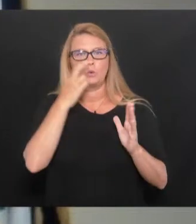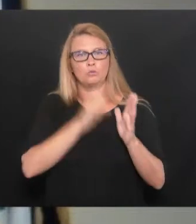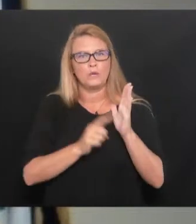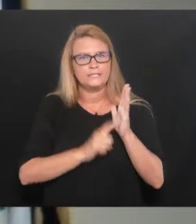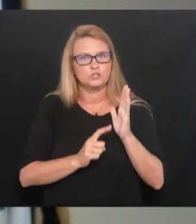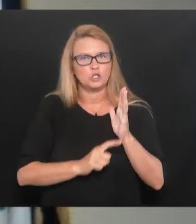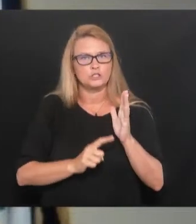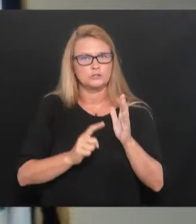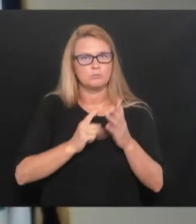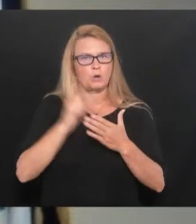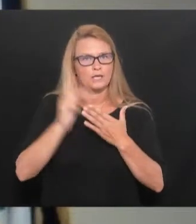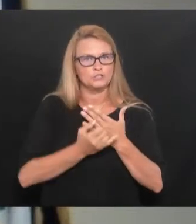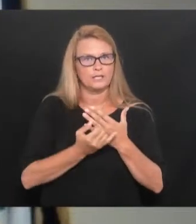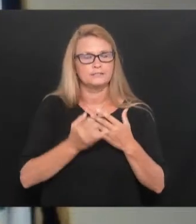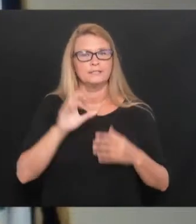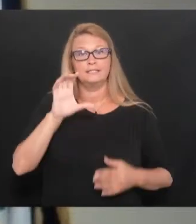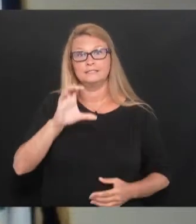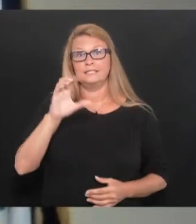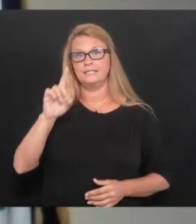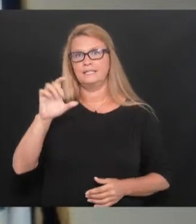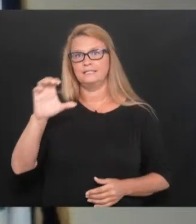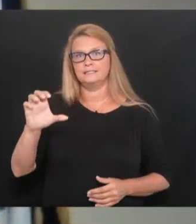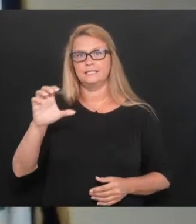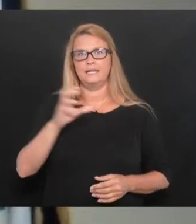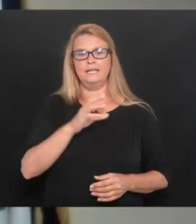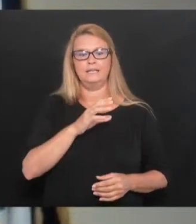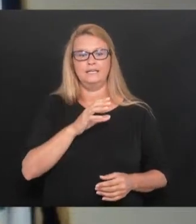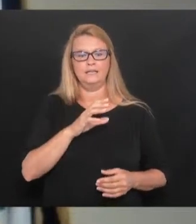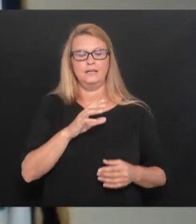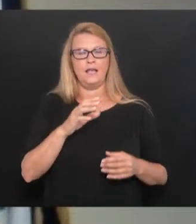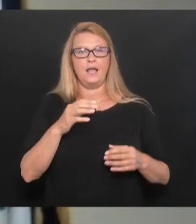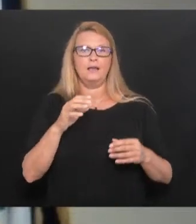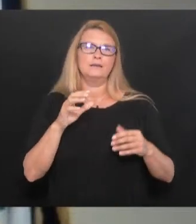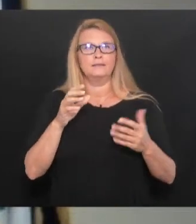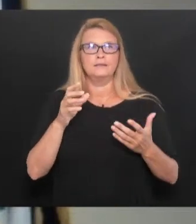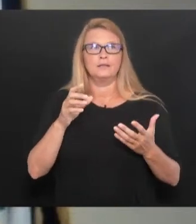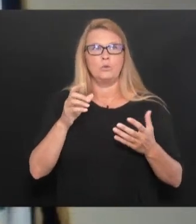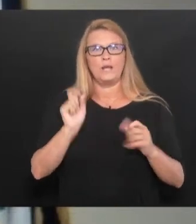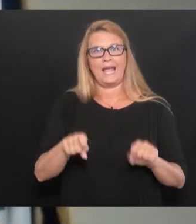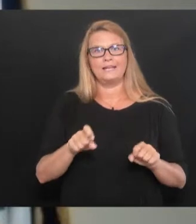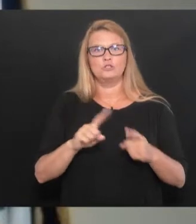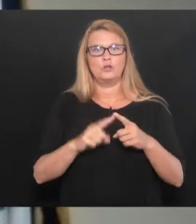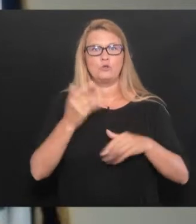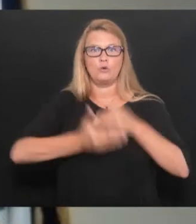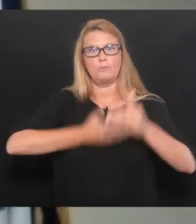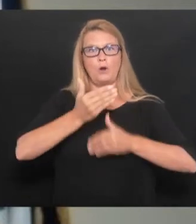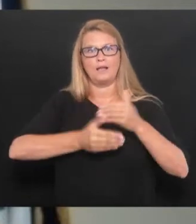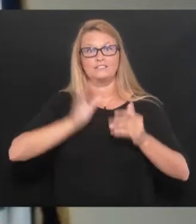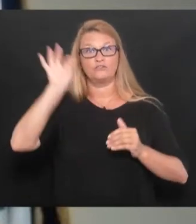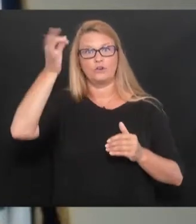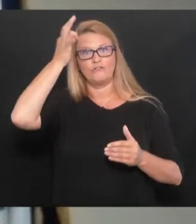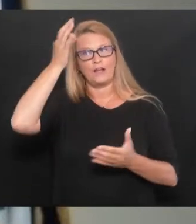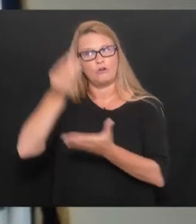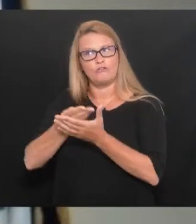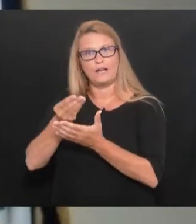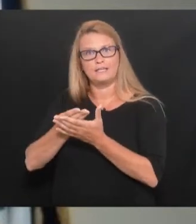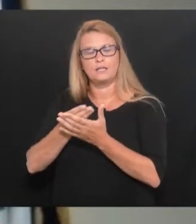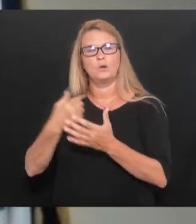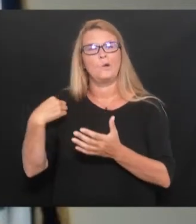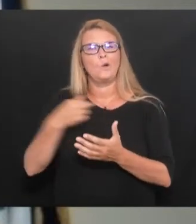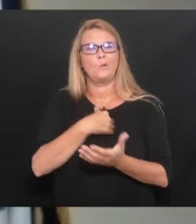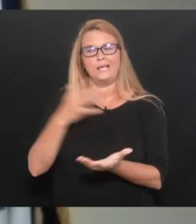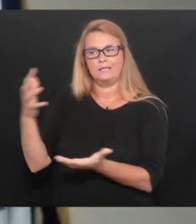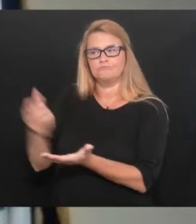CDC, you have to go through an elaborate process to be able to use federal funding for that. We have state funds that we think we can